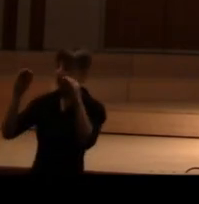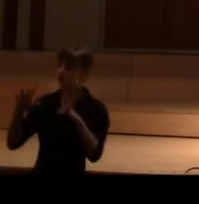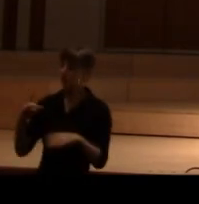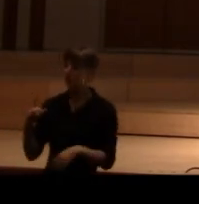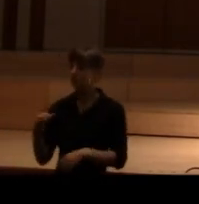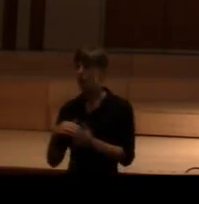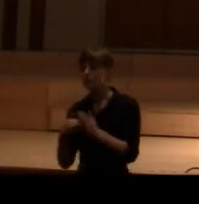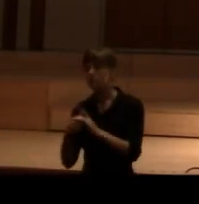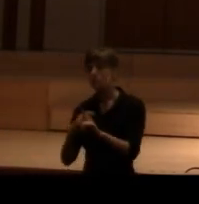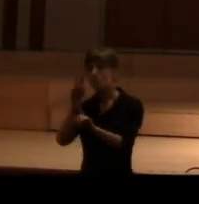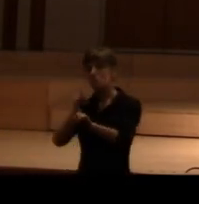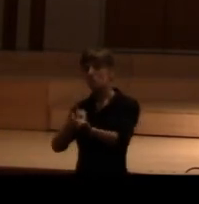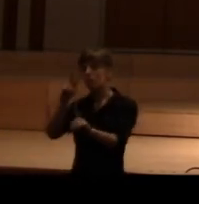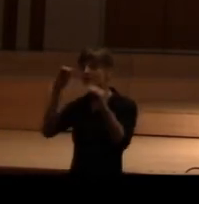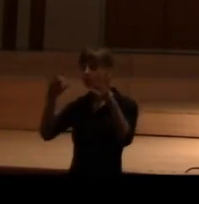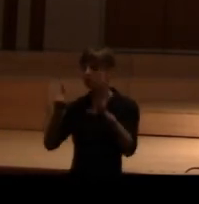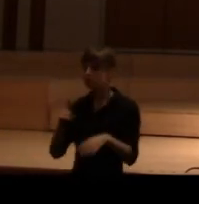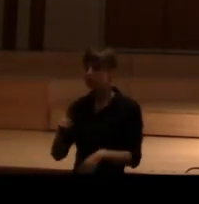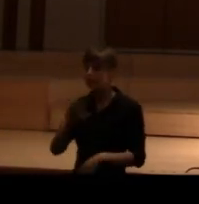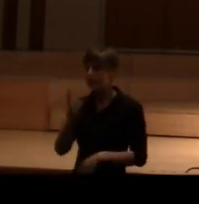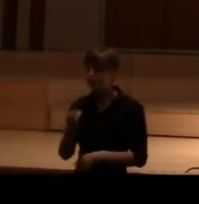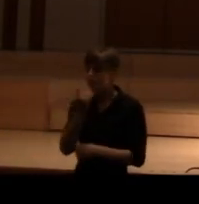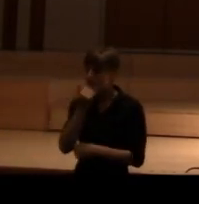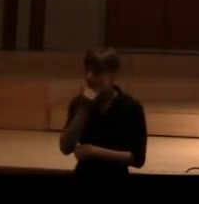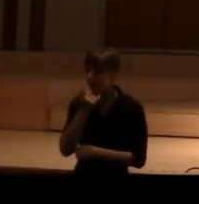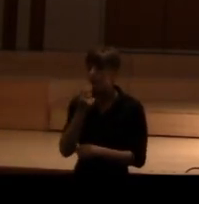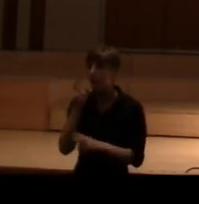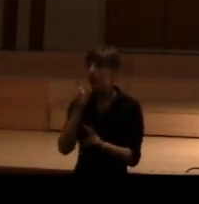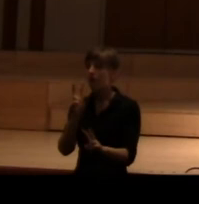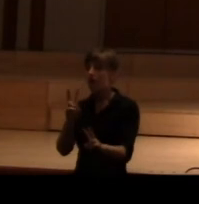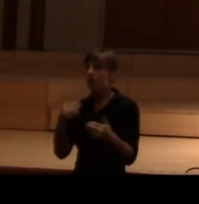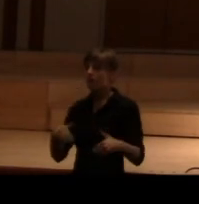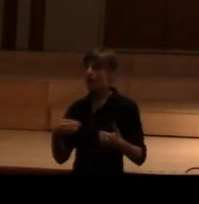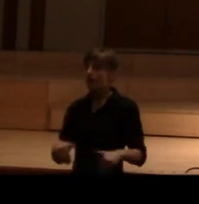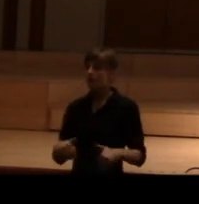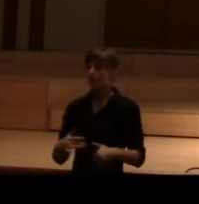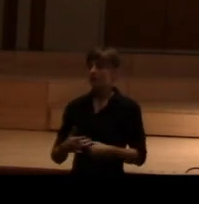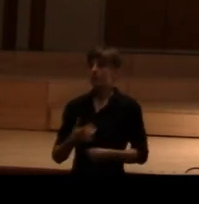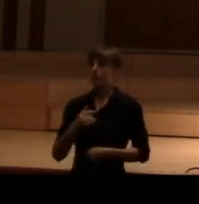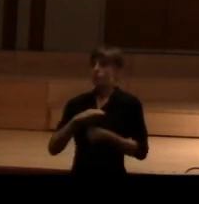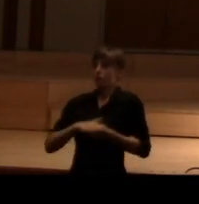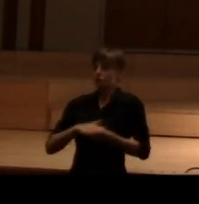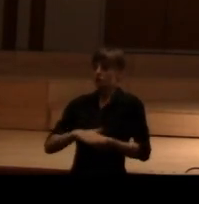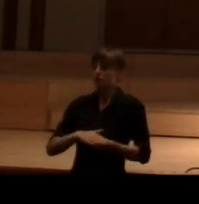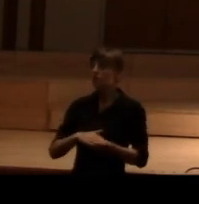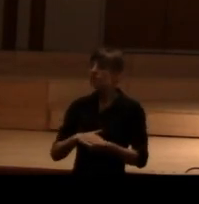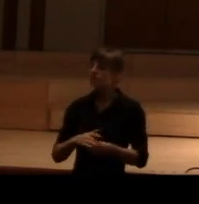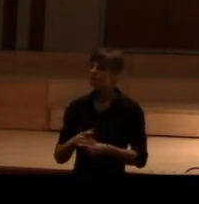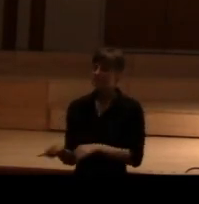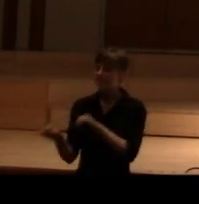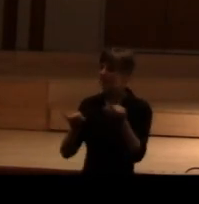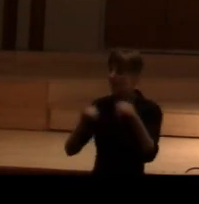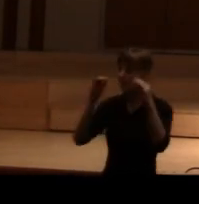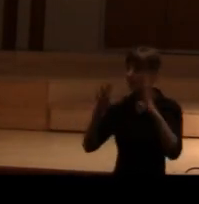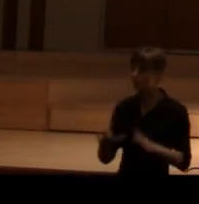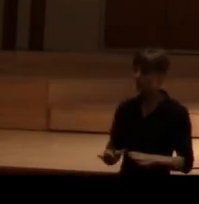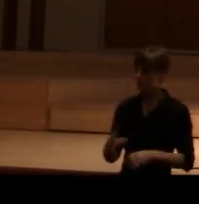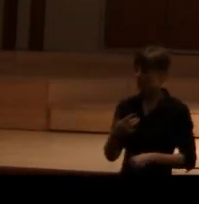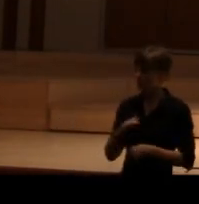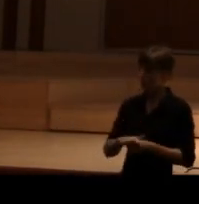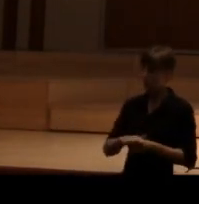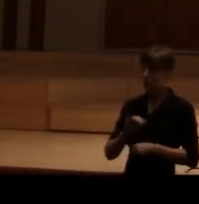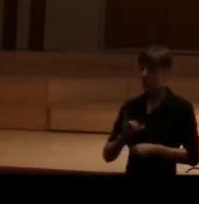authority figures. And as teachers, we often feel pressured to maintain that facade. But our favorite main